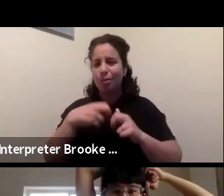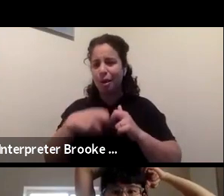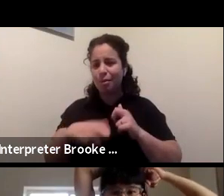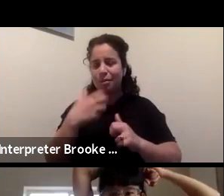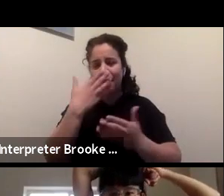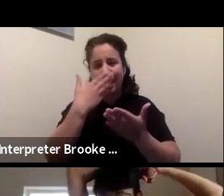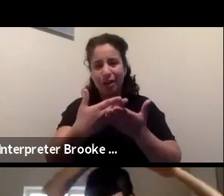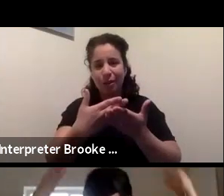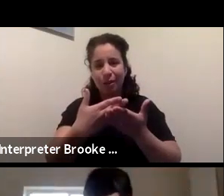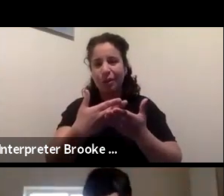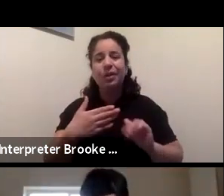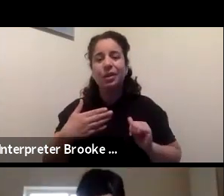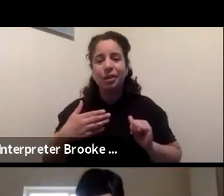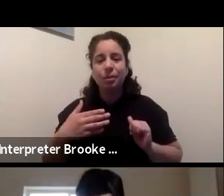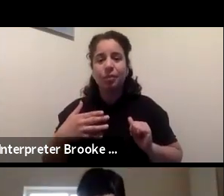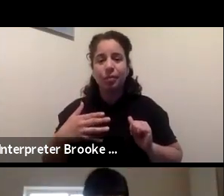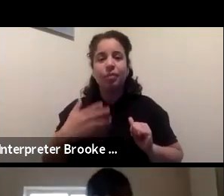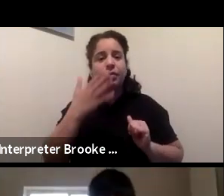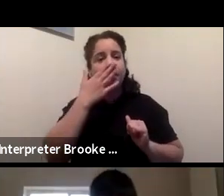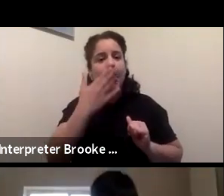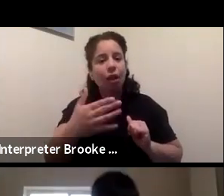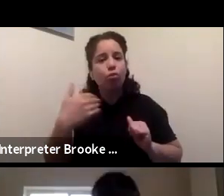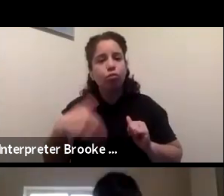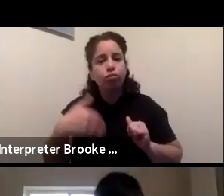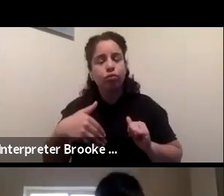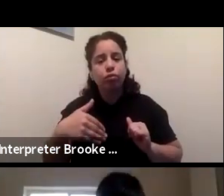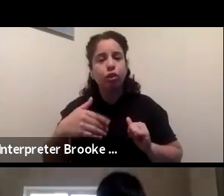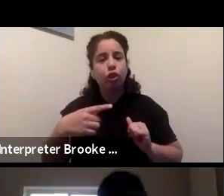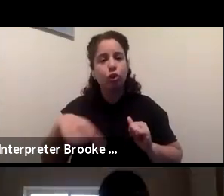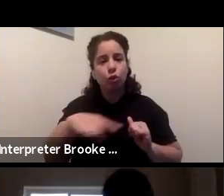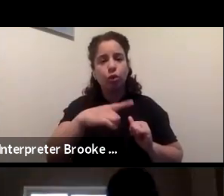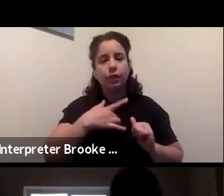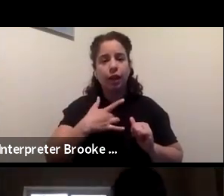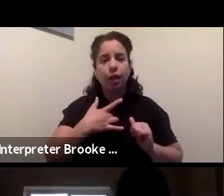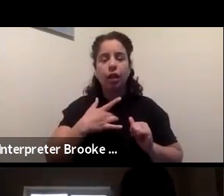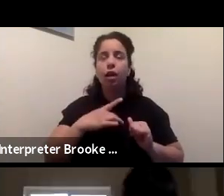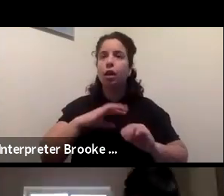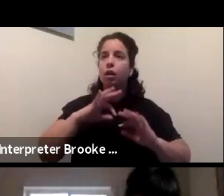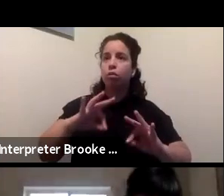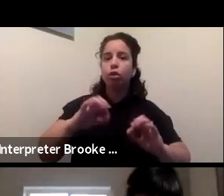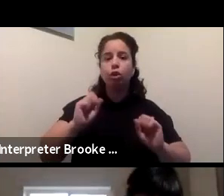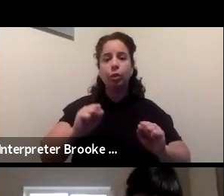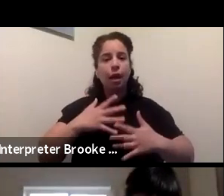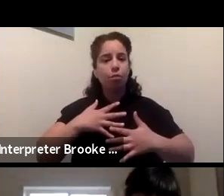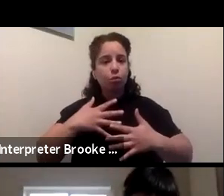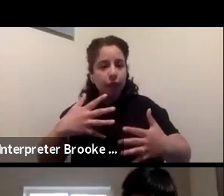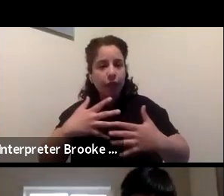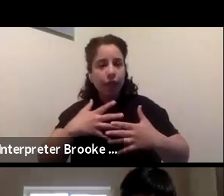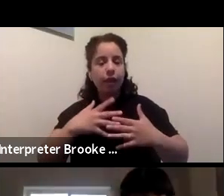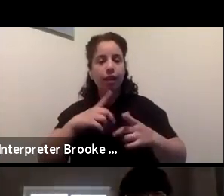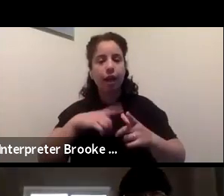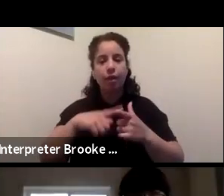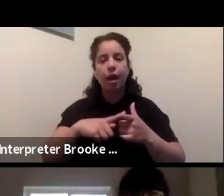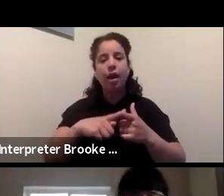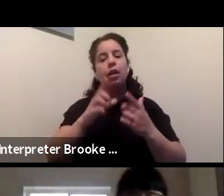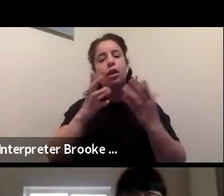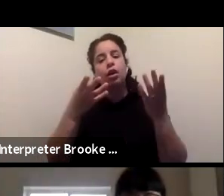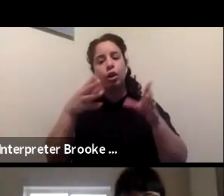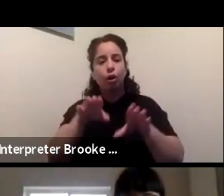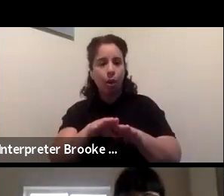HowlRound, for the gift of having time to breathe and close out with grace. I do want to honor